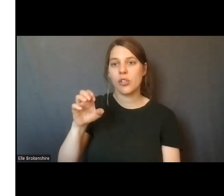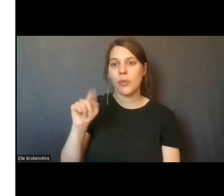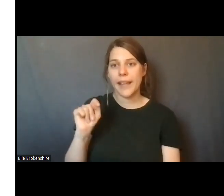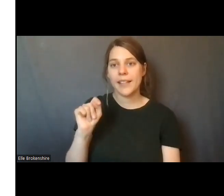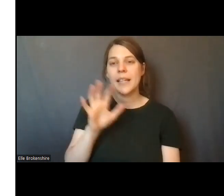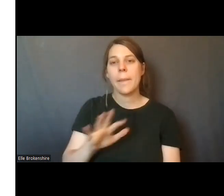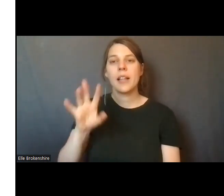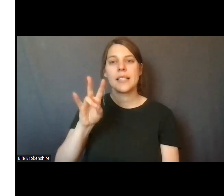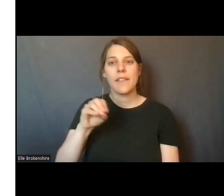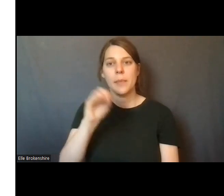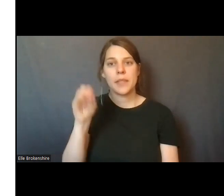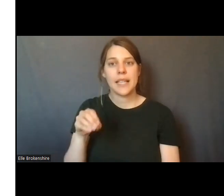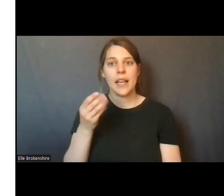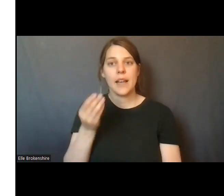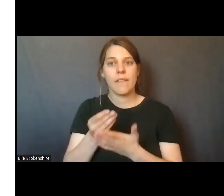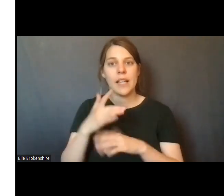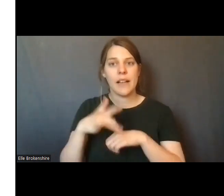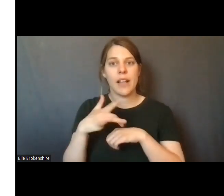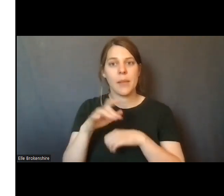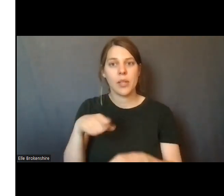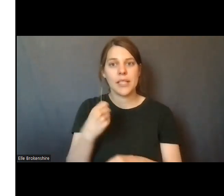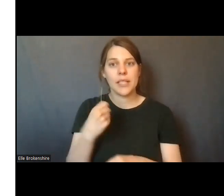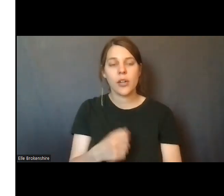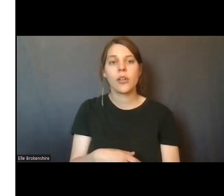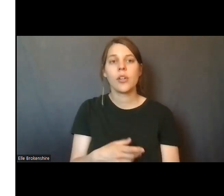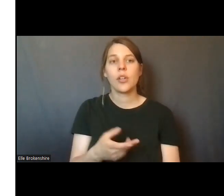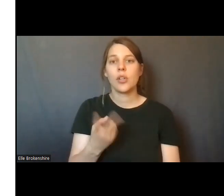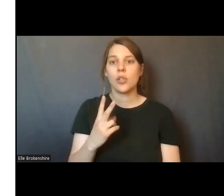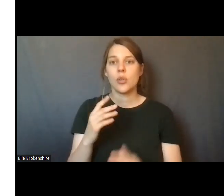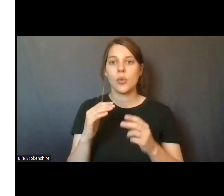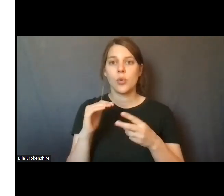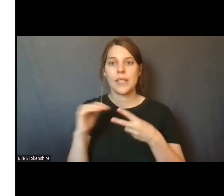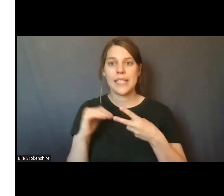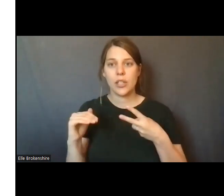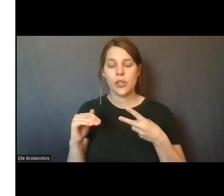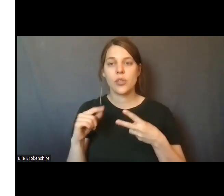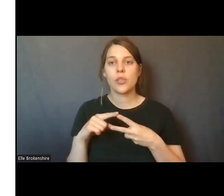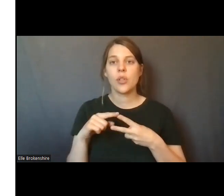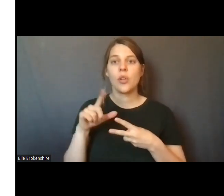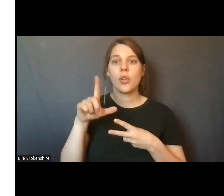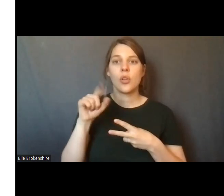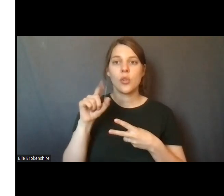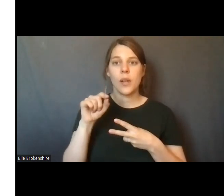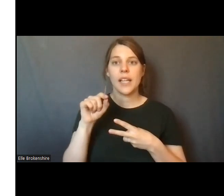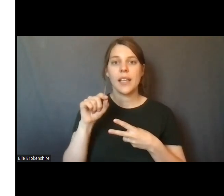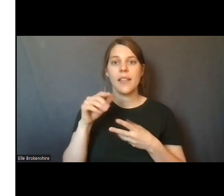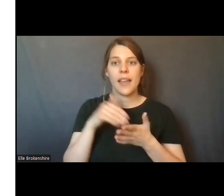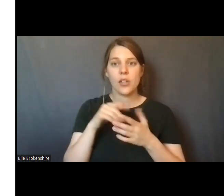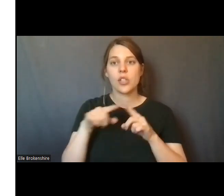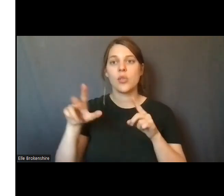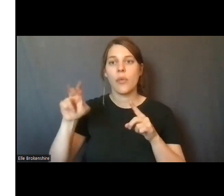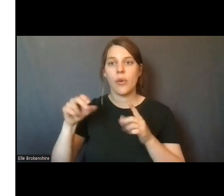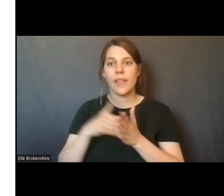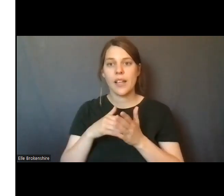the funding available this year. The two tiers, $20,000 to up to $30,000